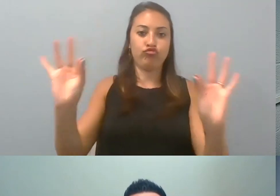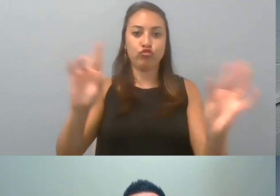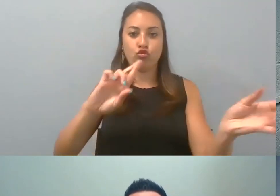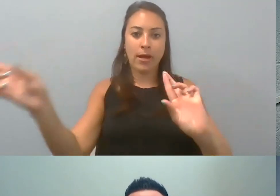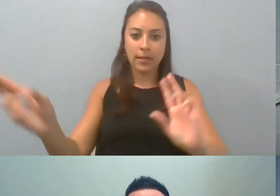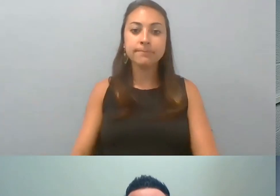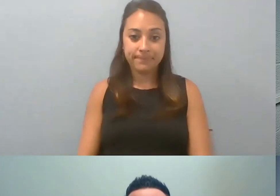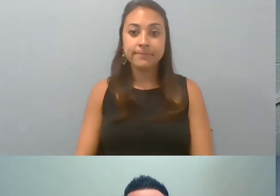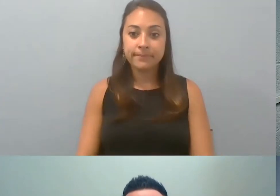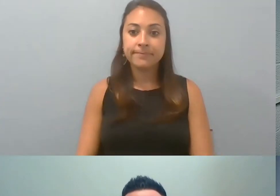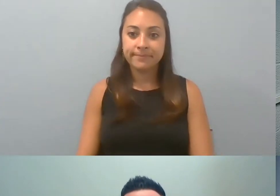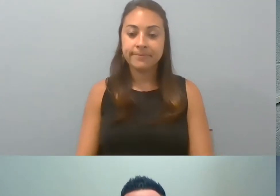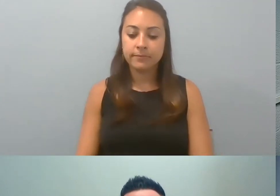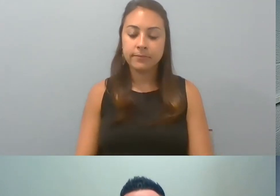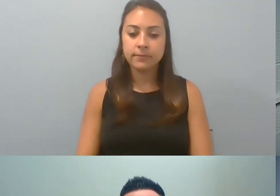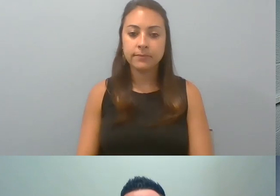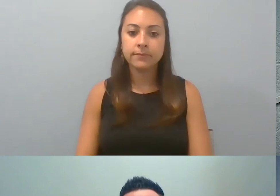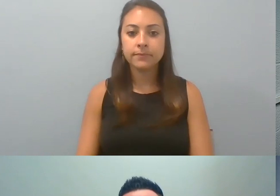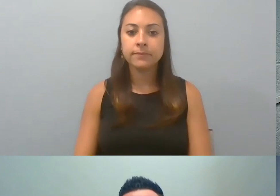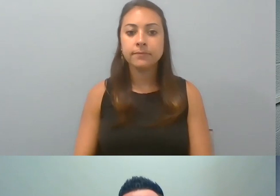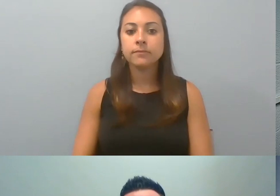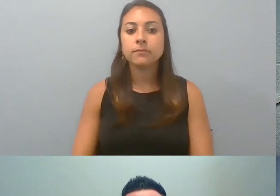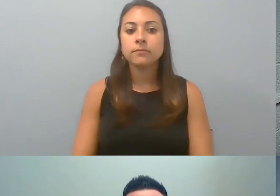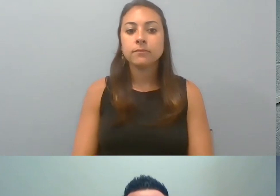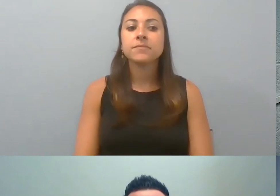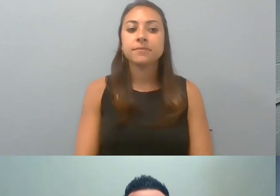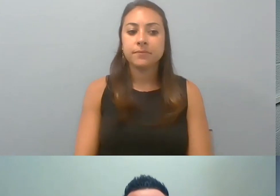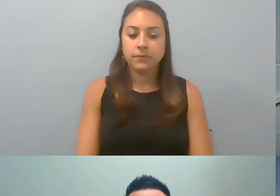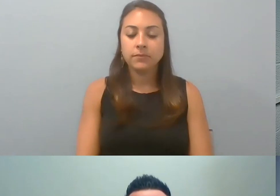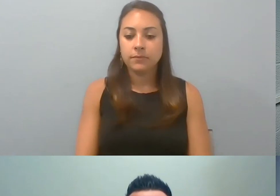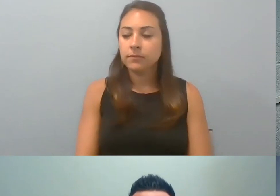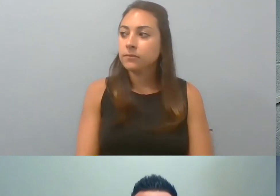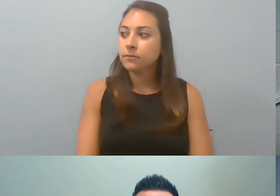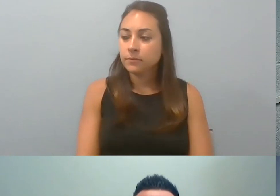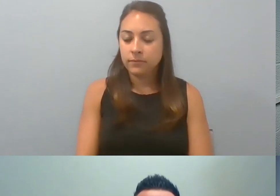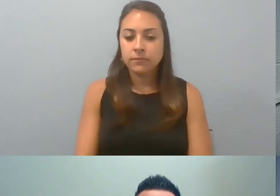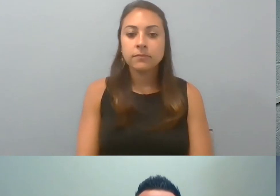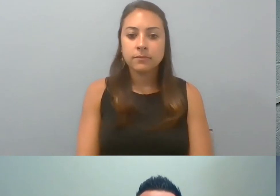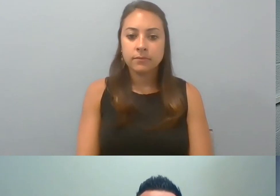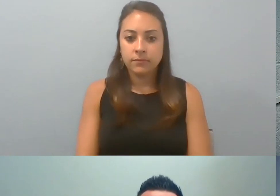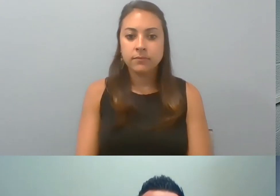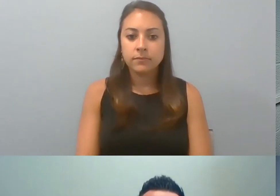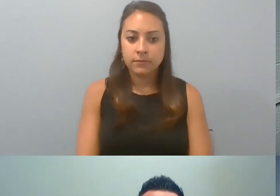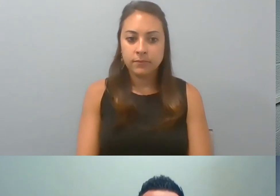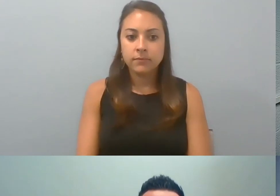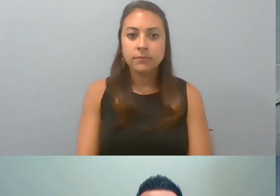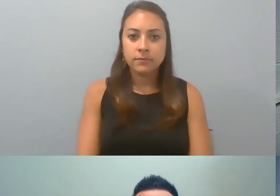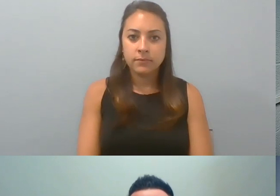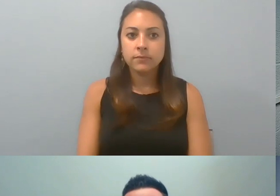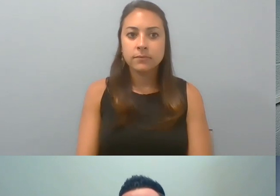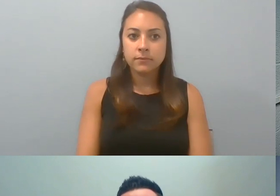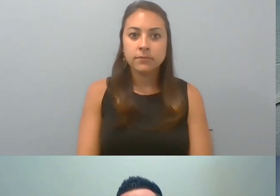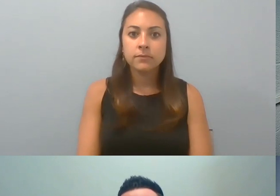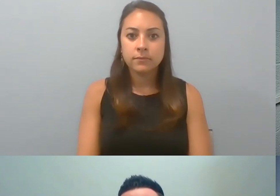given a due time of when they can expect it to be done. They arrive with the confirmation via the app, and they're handed their bag